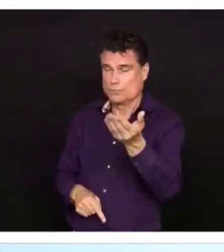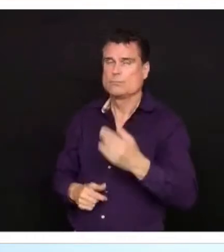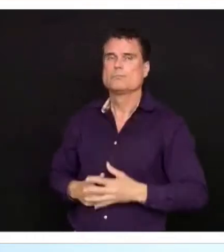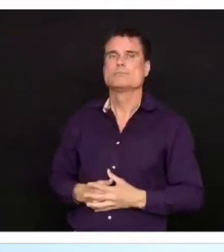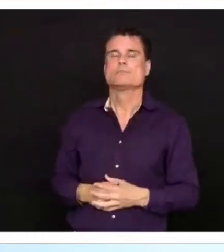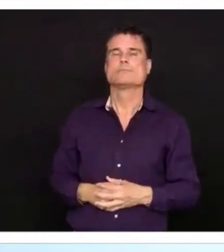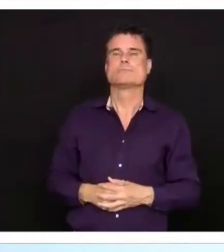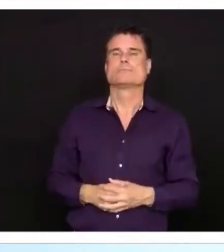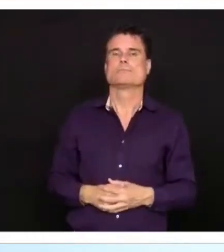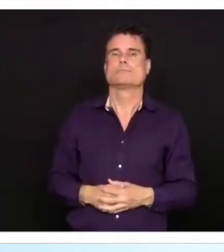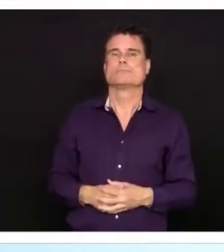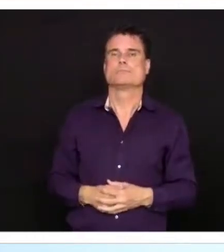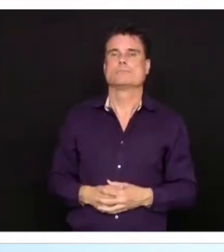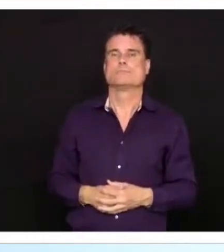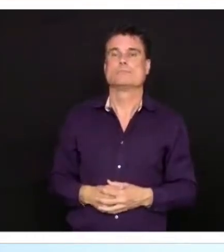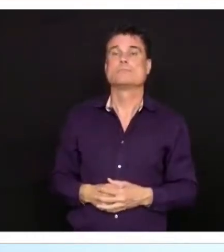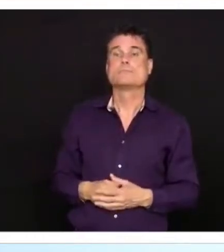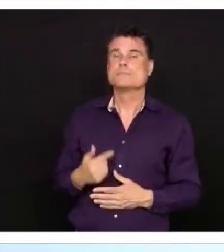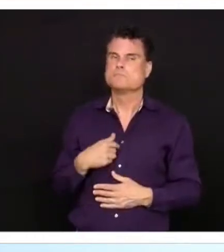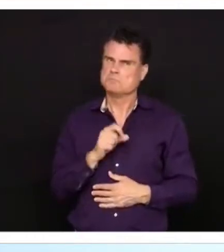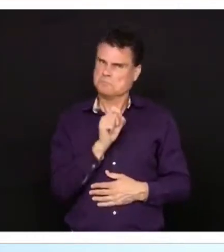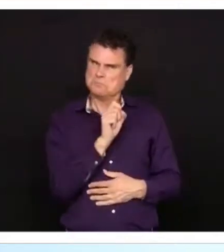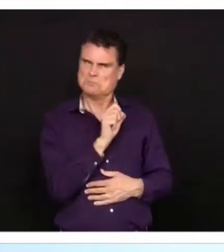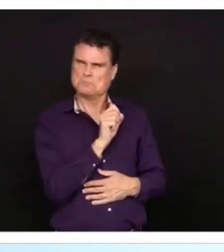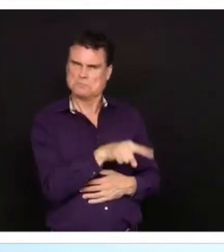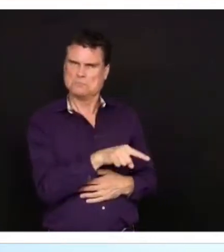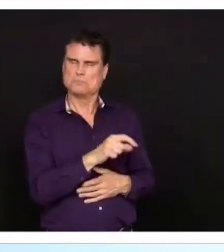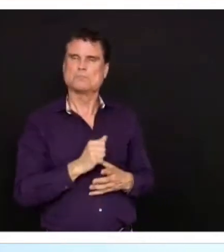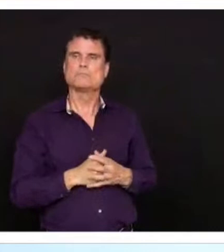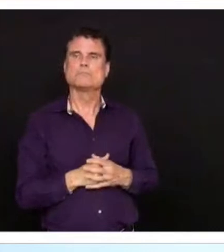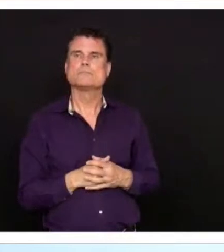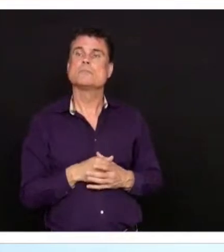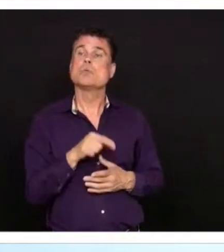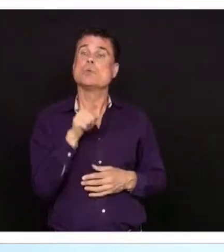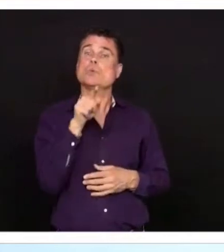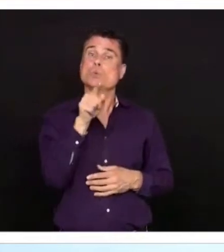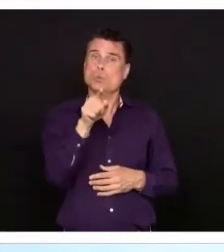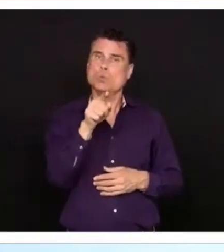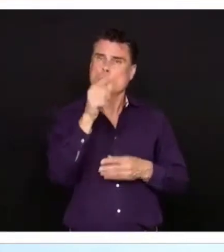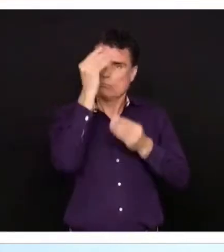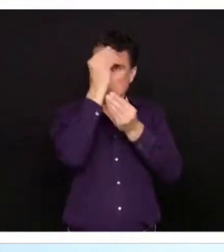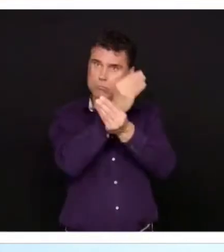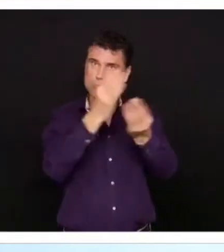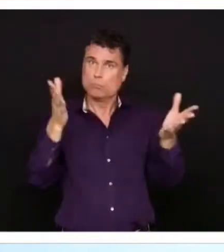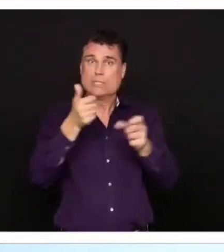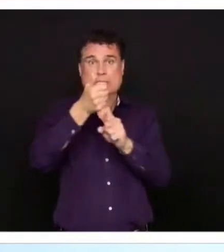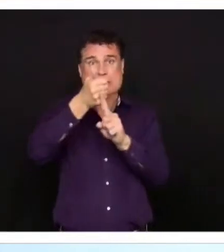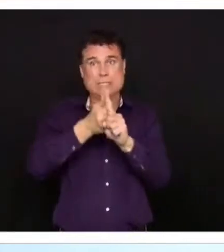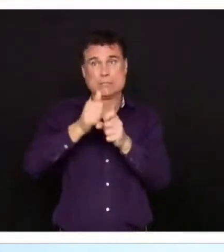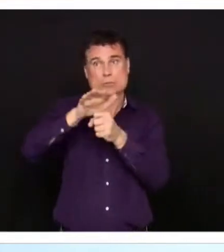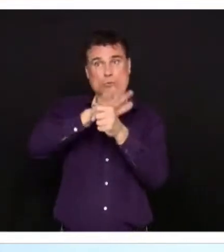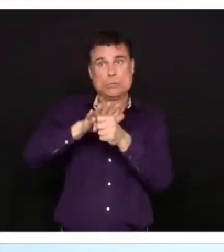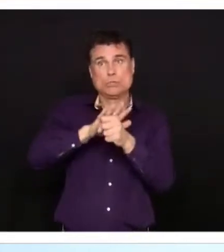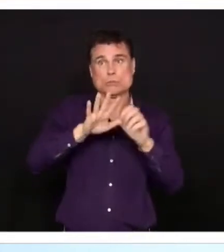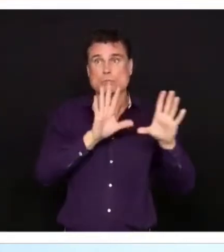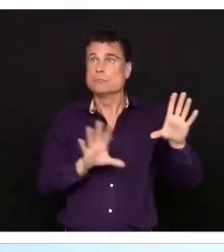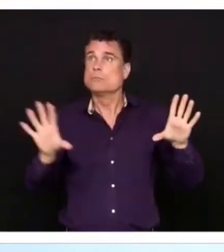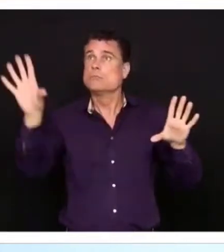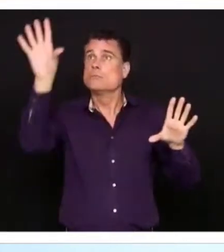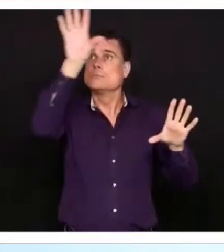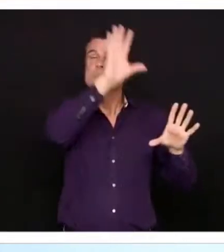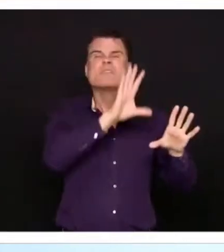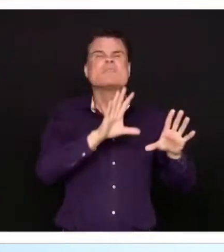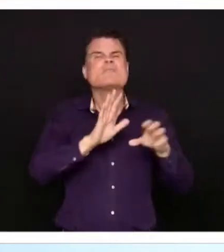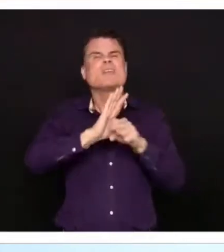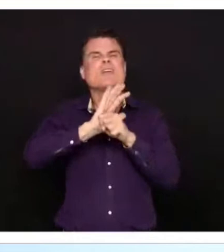for Dr. Henry. You said many times everybody's pandemic is going to be different, certainly across the world and in Canada and in BC. And I'm curious to